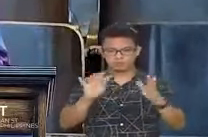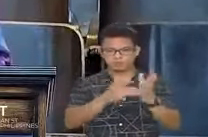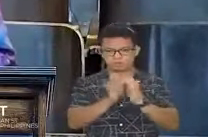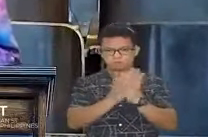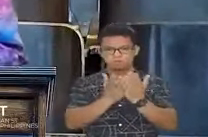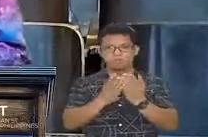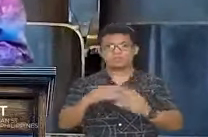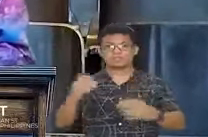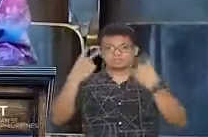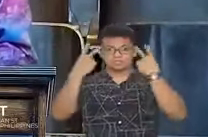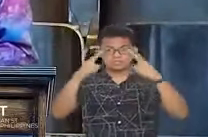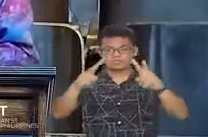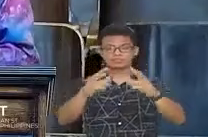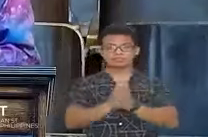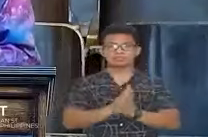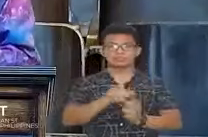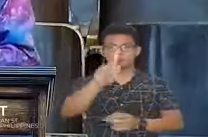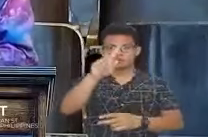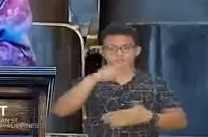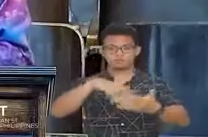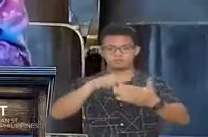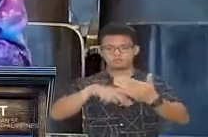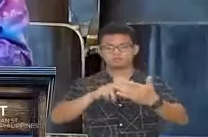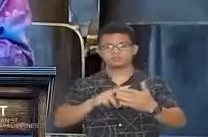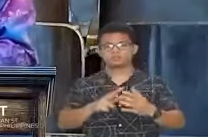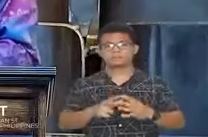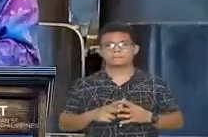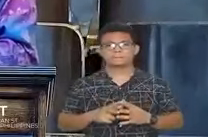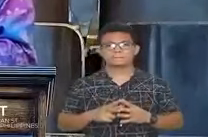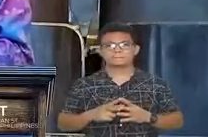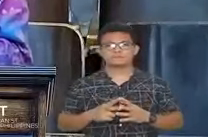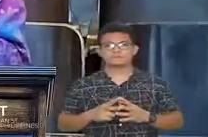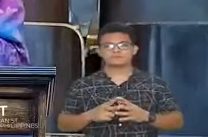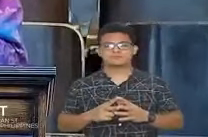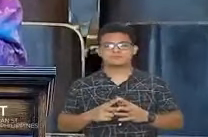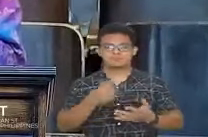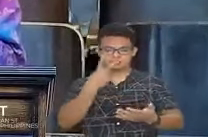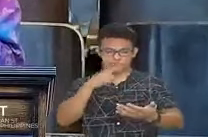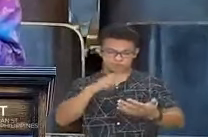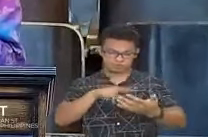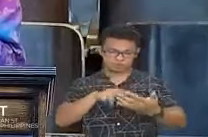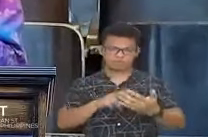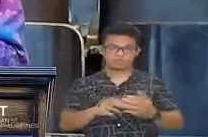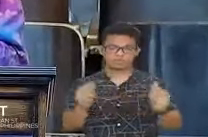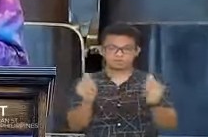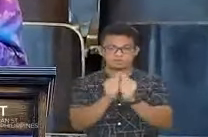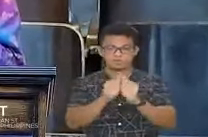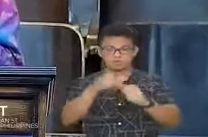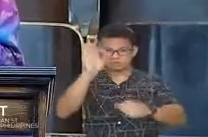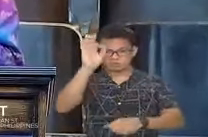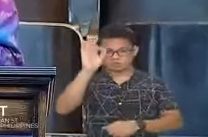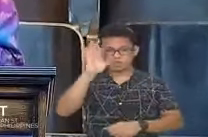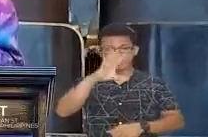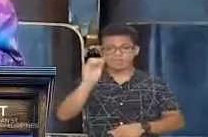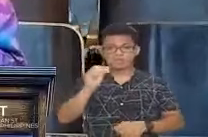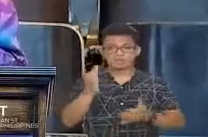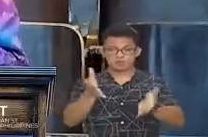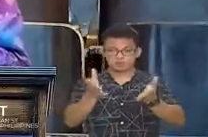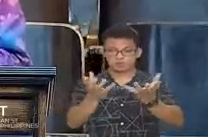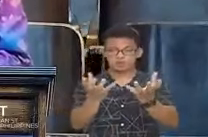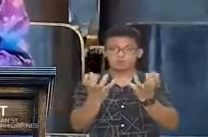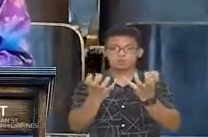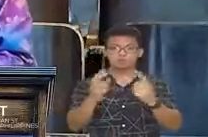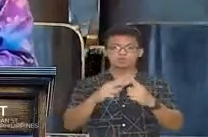look at that. Just one verse. I want you to read this with me because I want you to get the